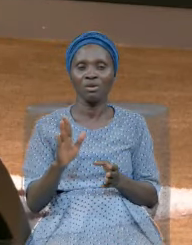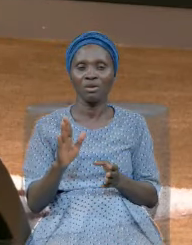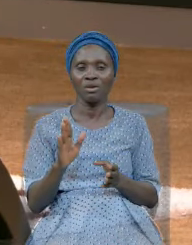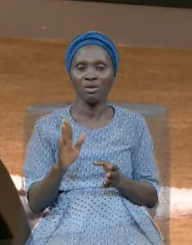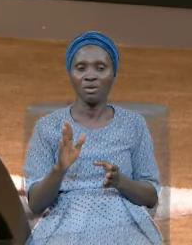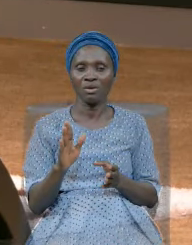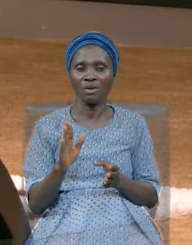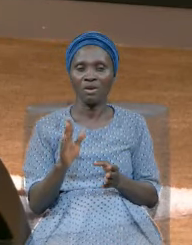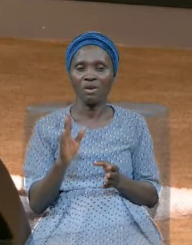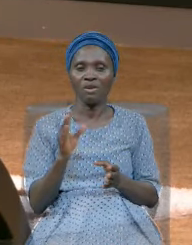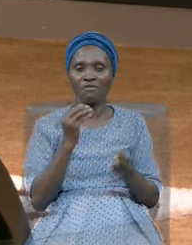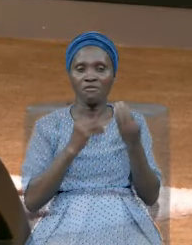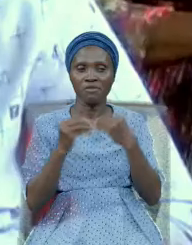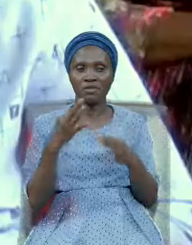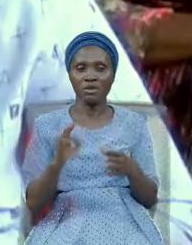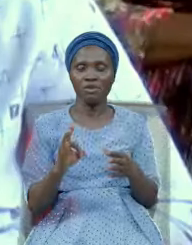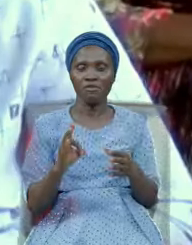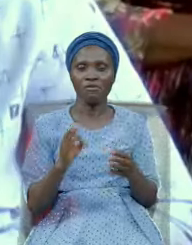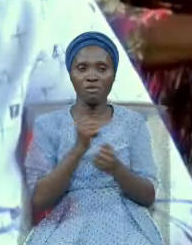When they feast with you,